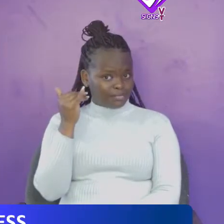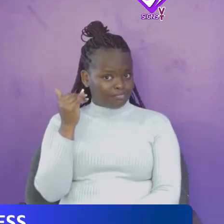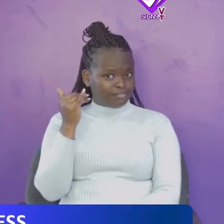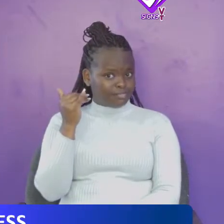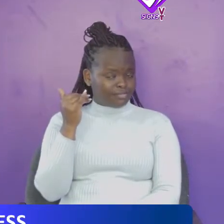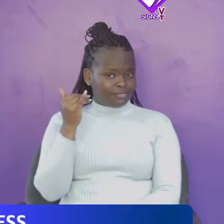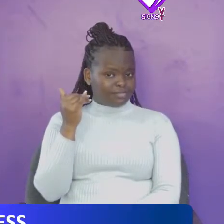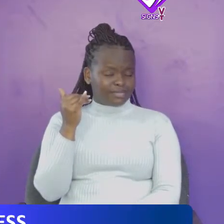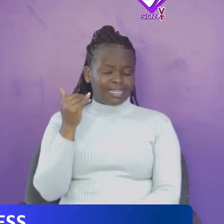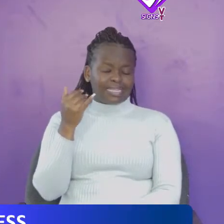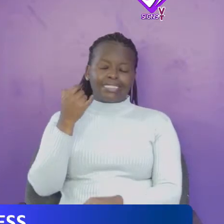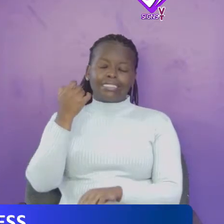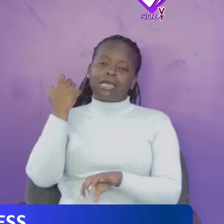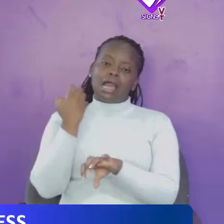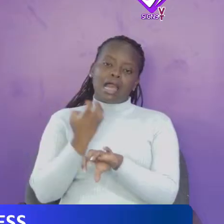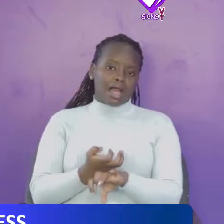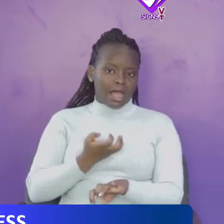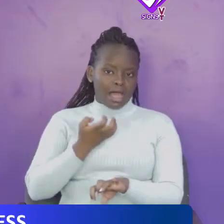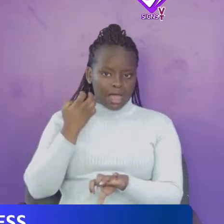it's tough.